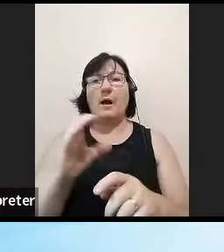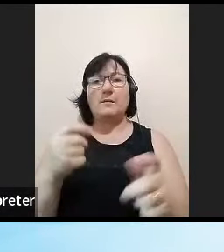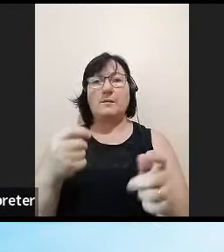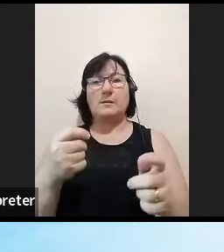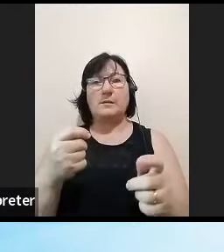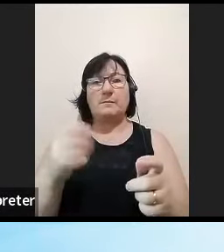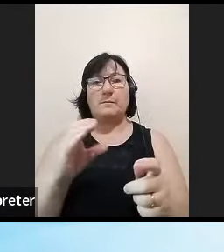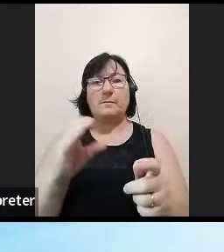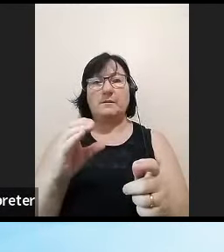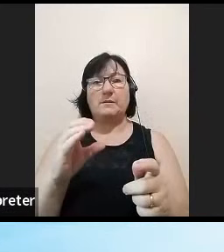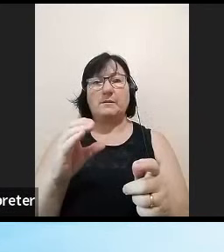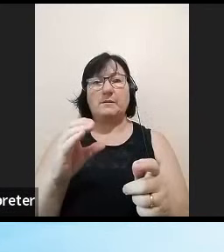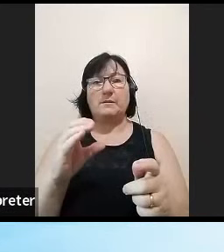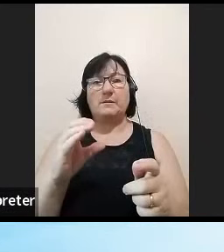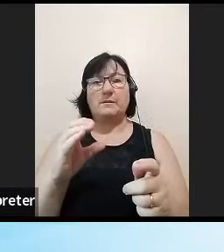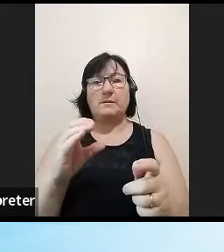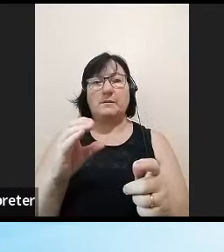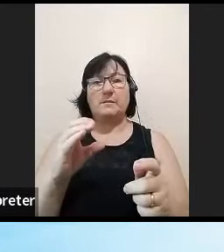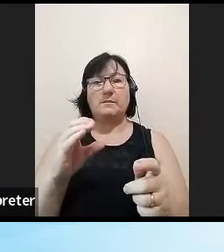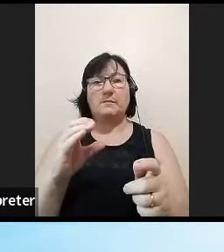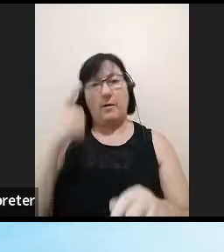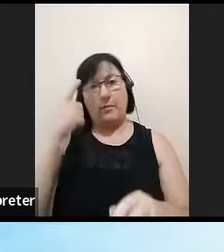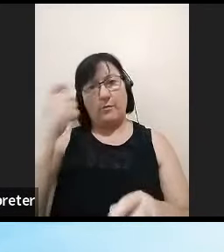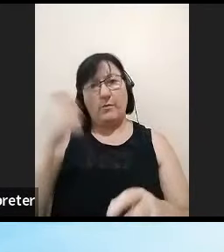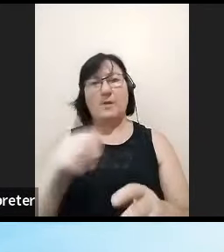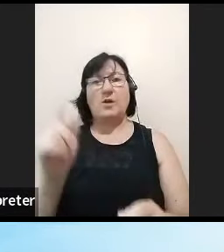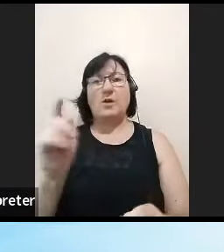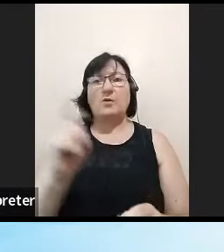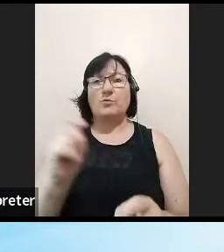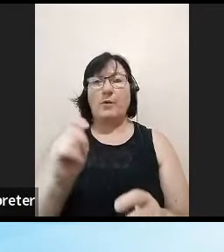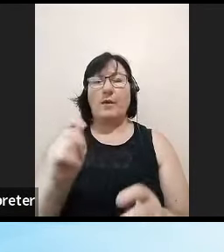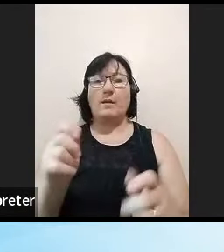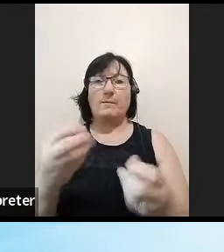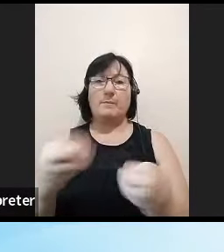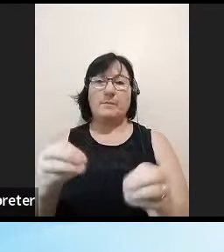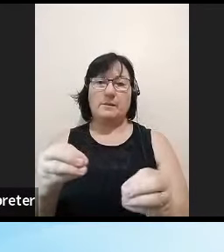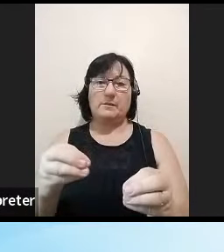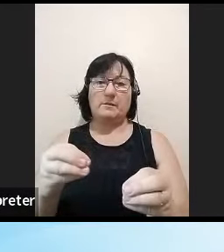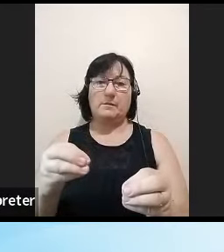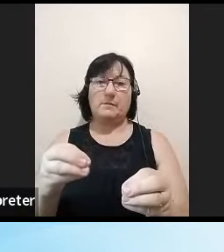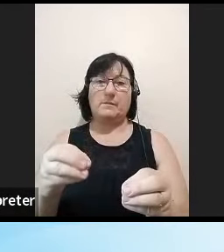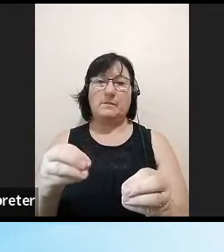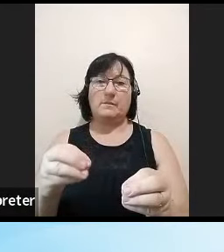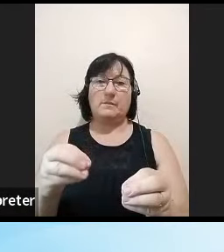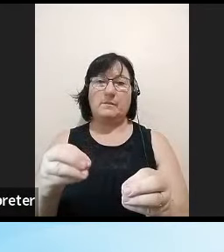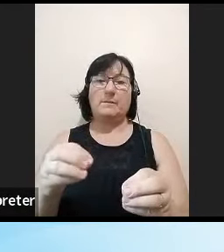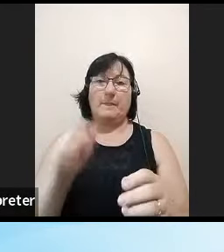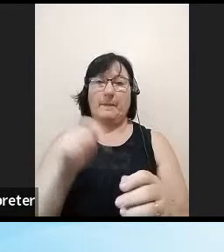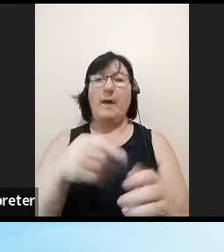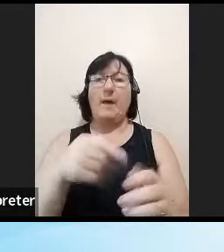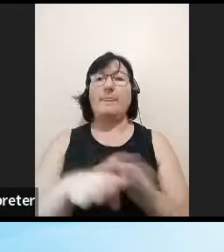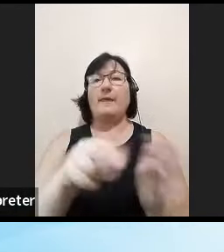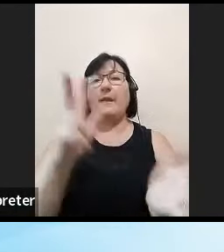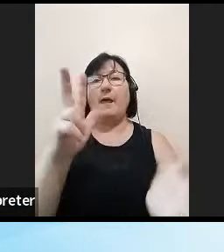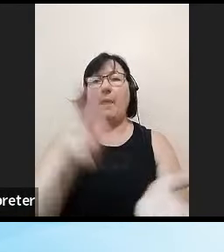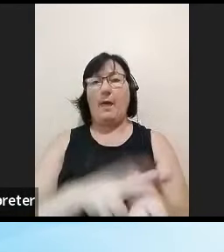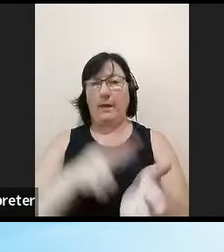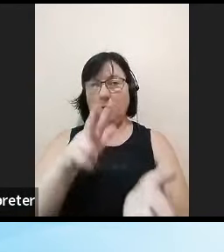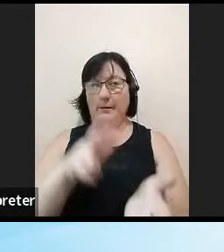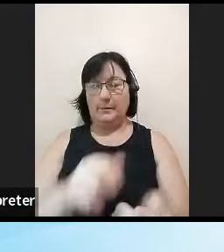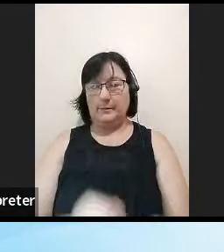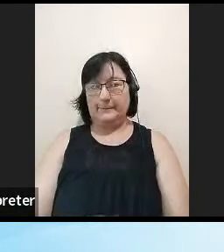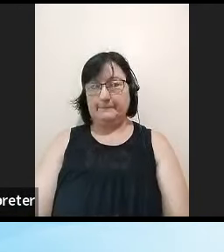recognized trader under the Customs and Excise Act. Currently, recently